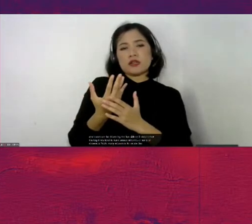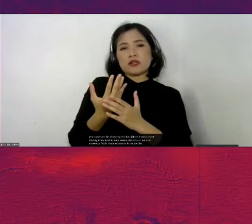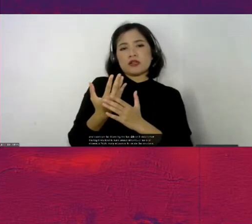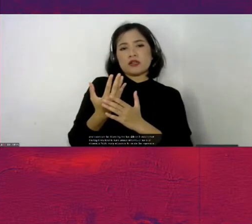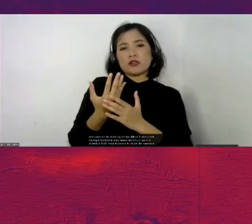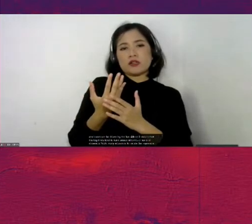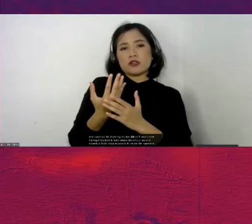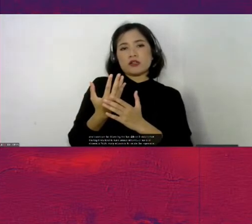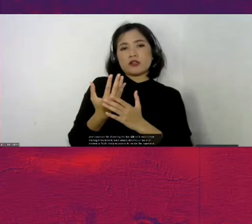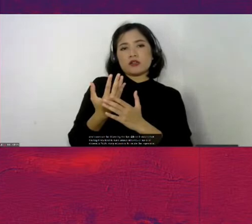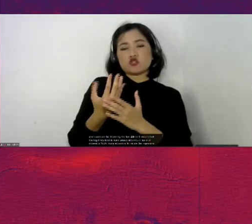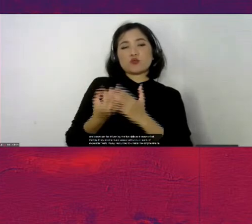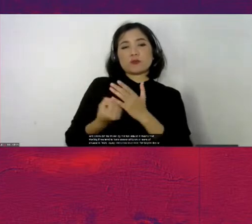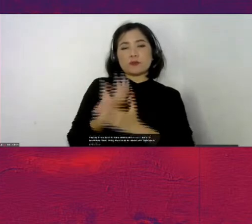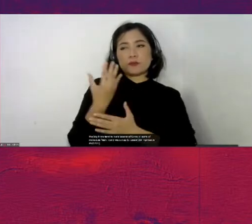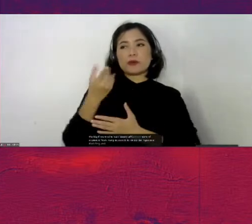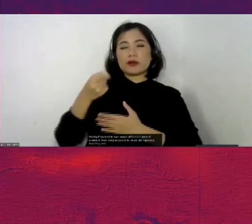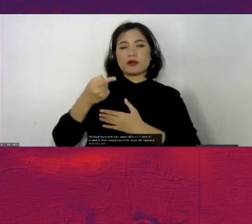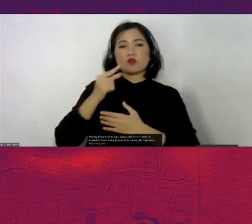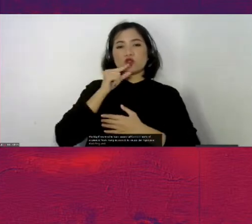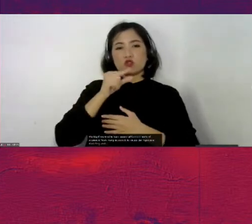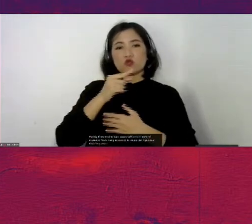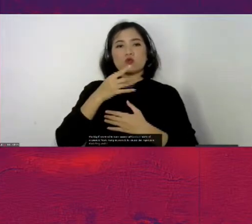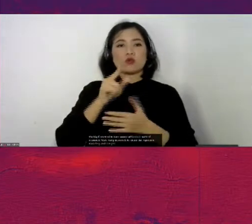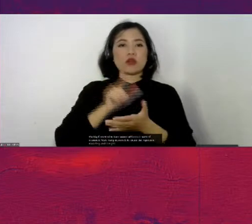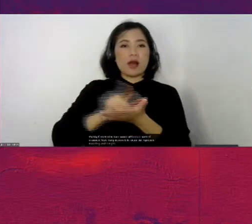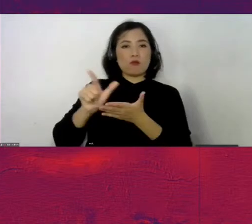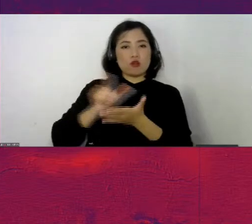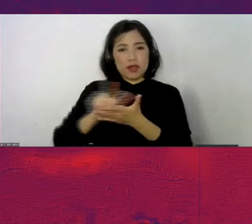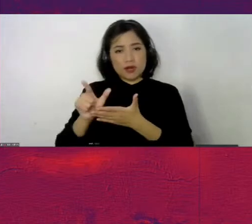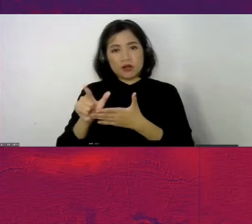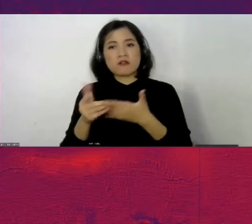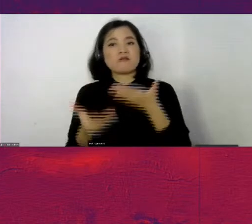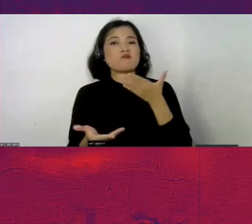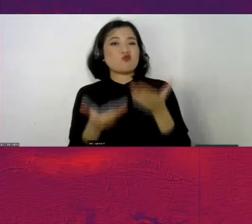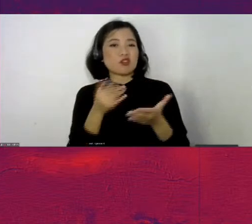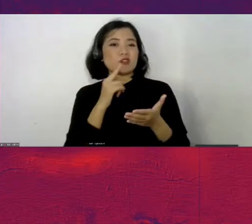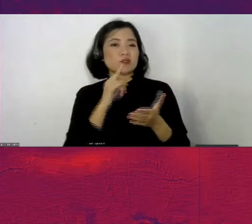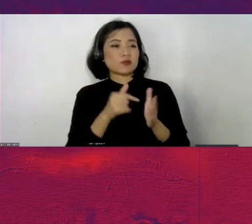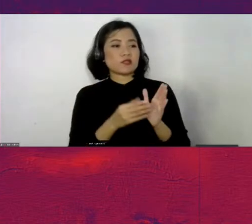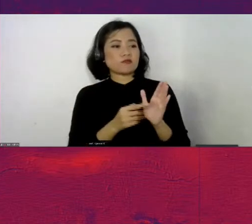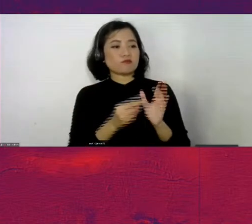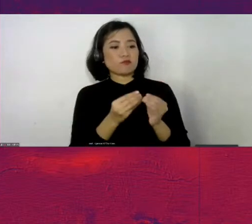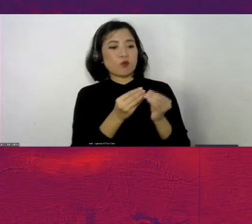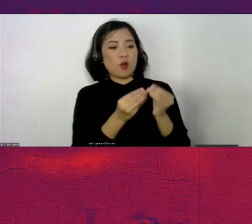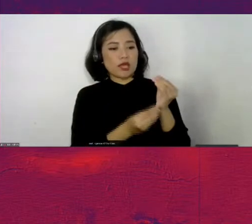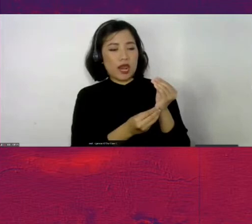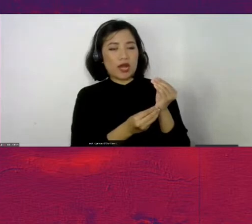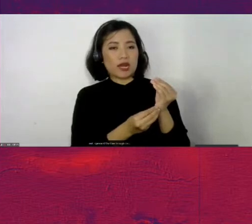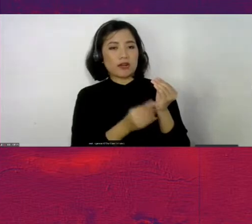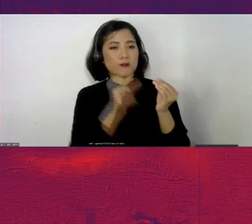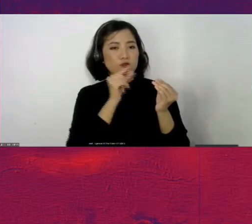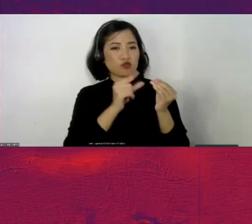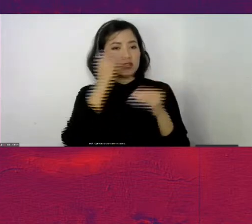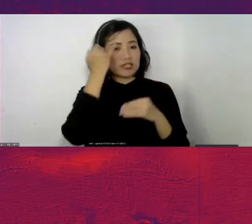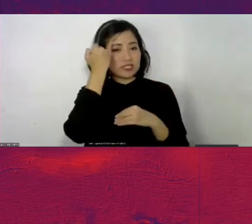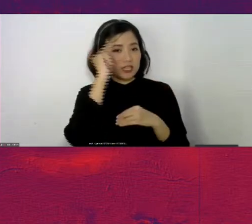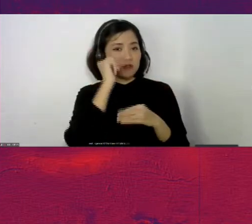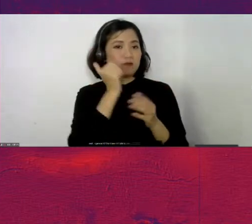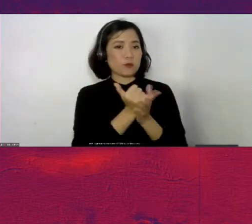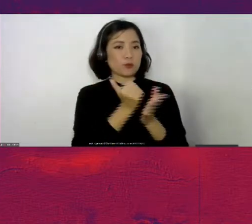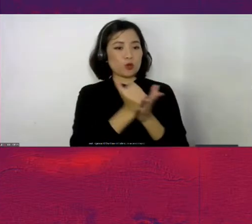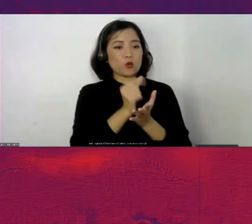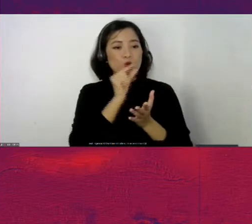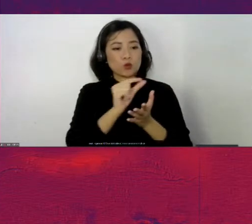impressive reporting, and it might not represent the true initiatives in environmental